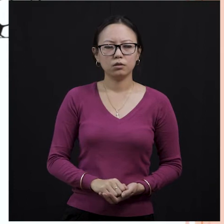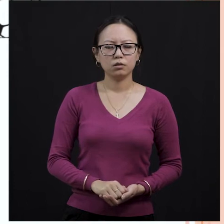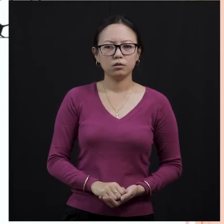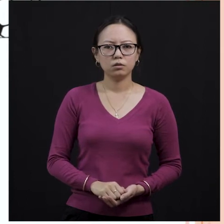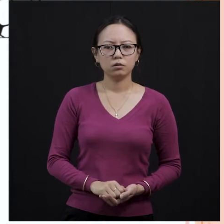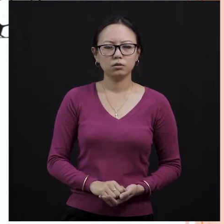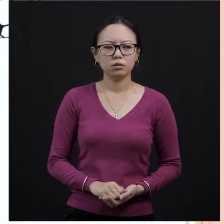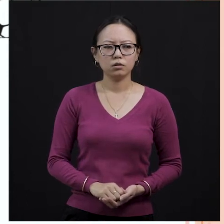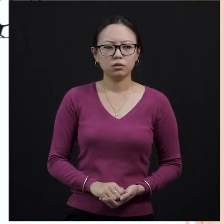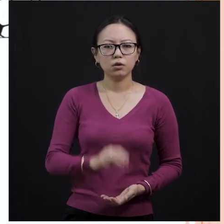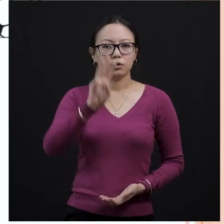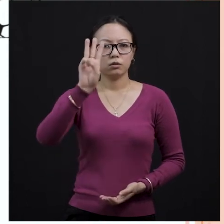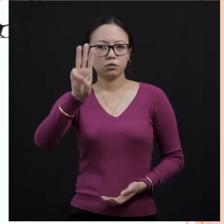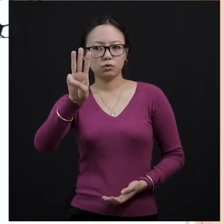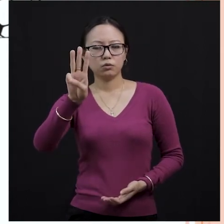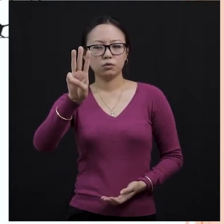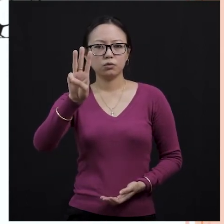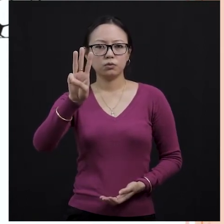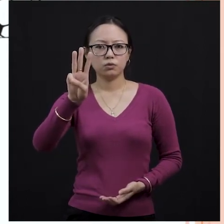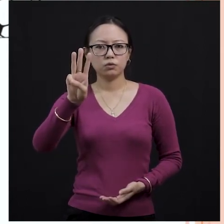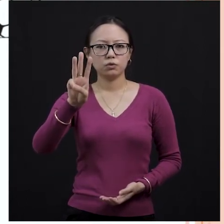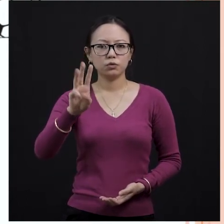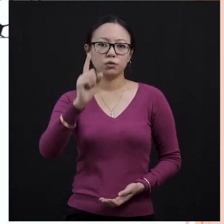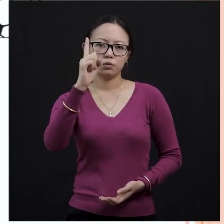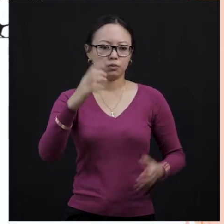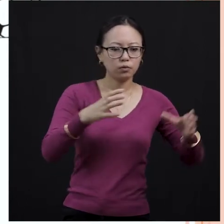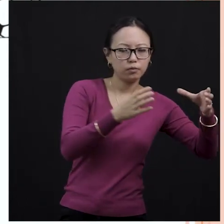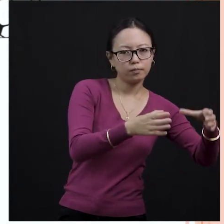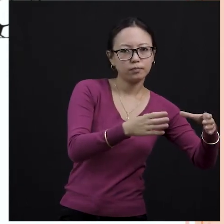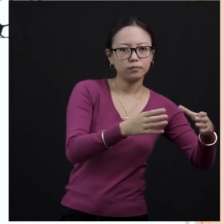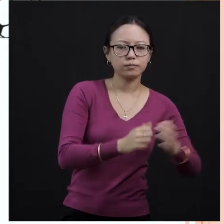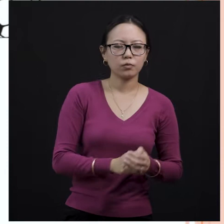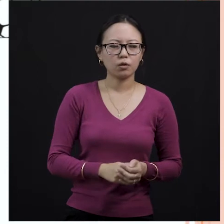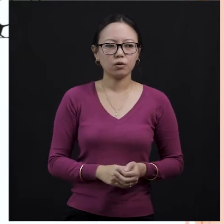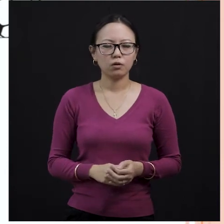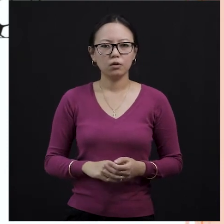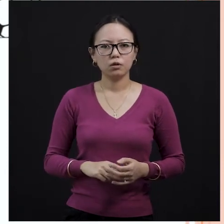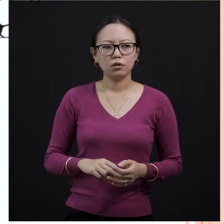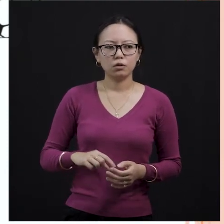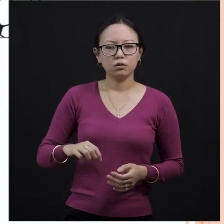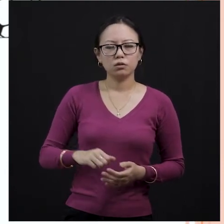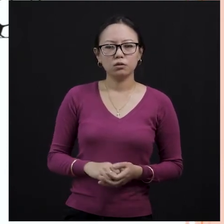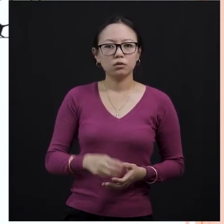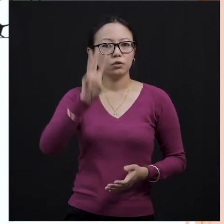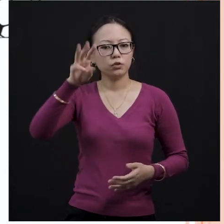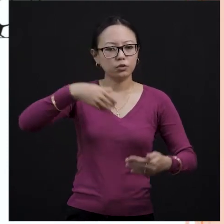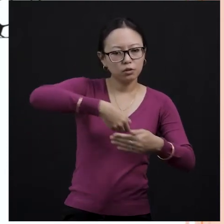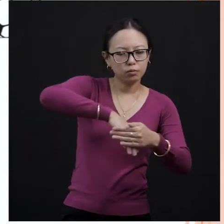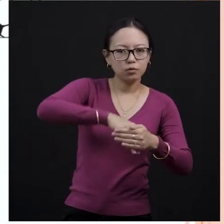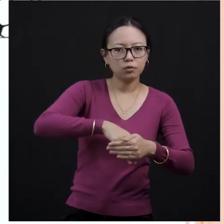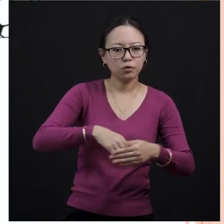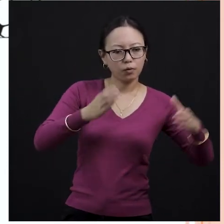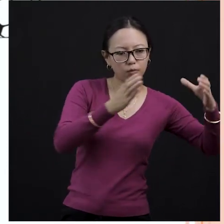3 can be formed group in this manner. We will outline them, we will make